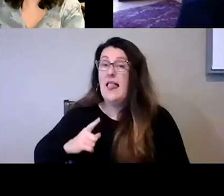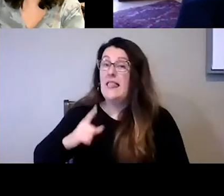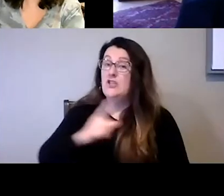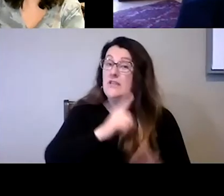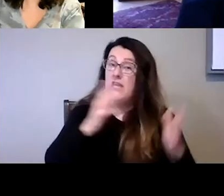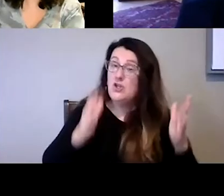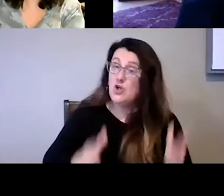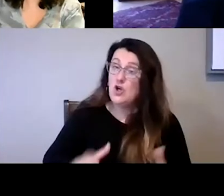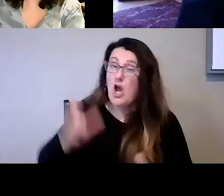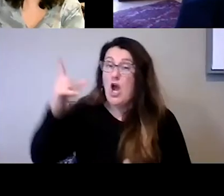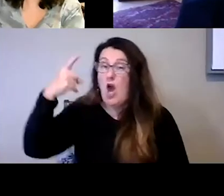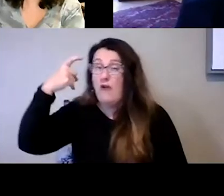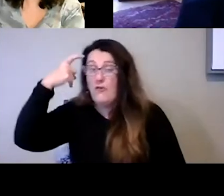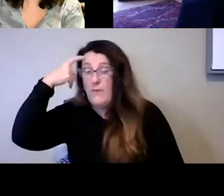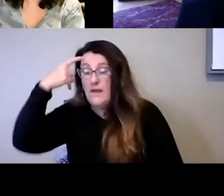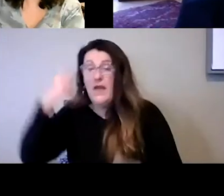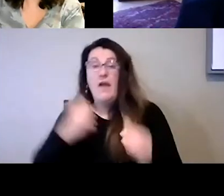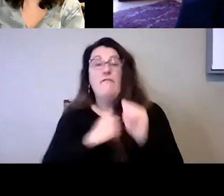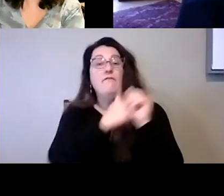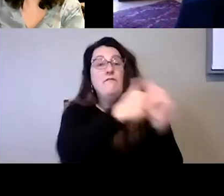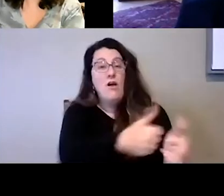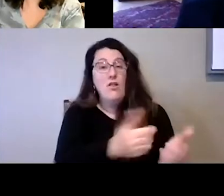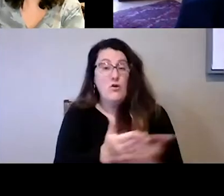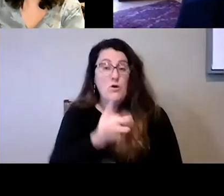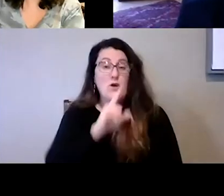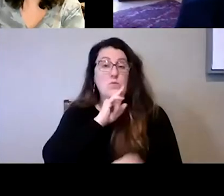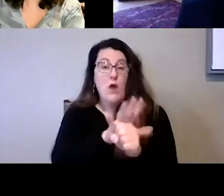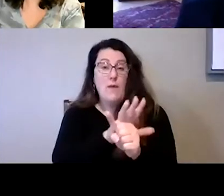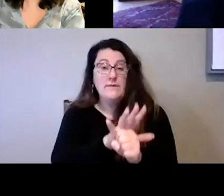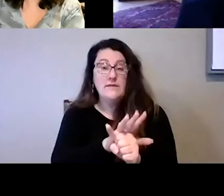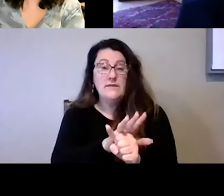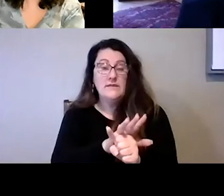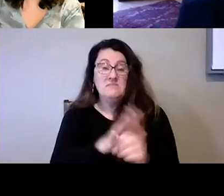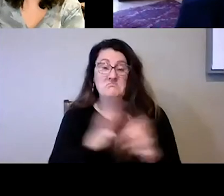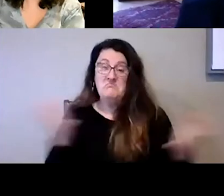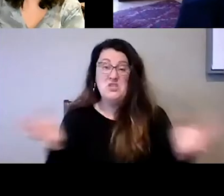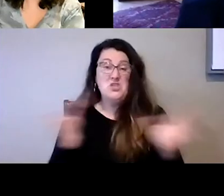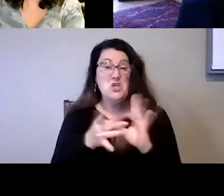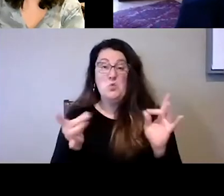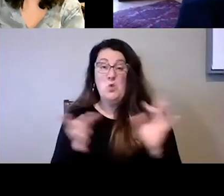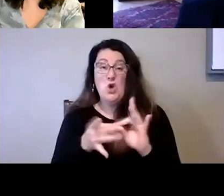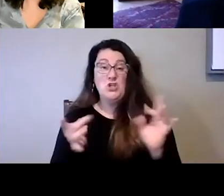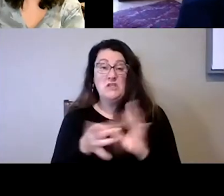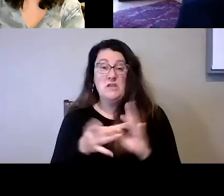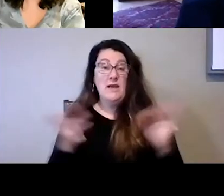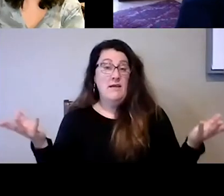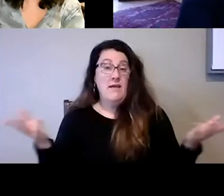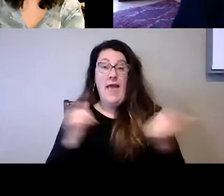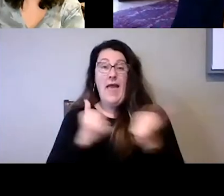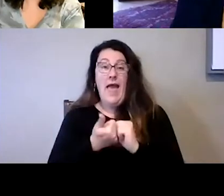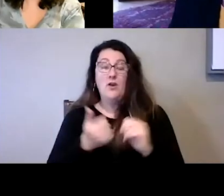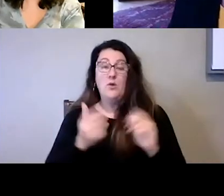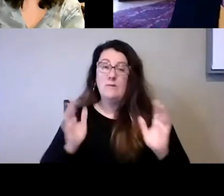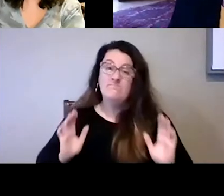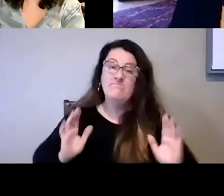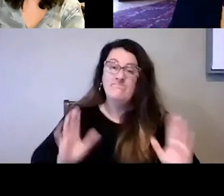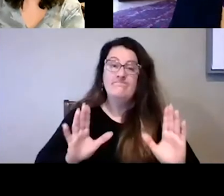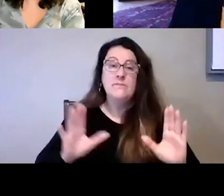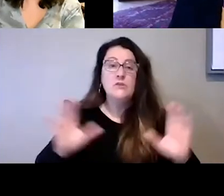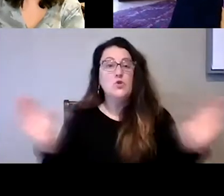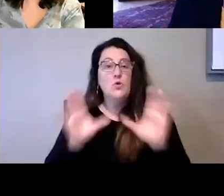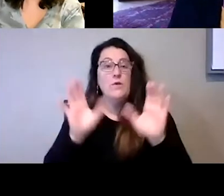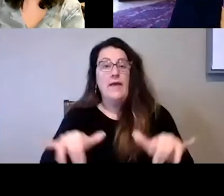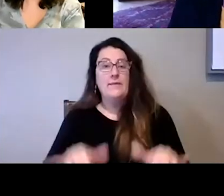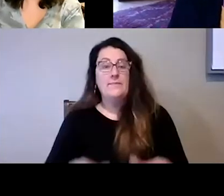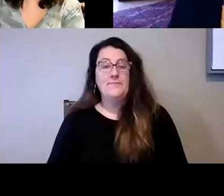et cetera, follow through on their policies and promises, it is just words. How do we do this? How do we make them do it? That's a